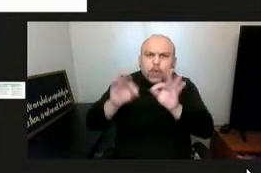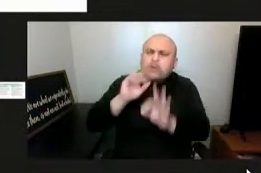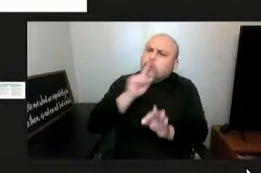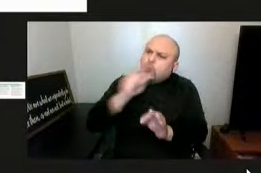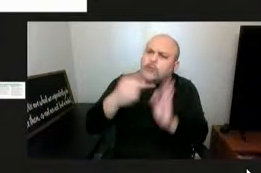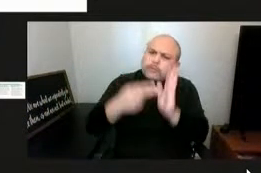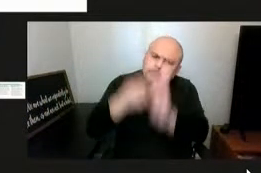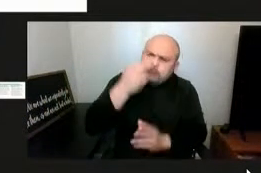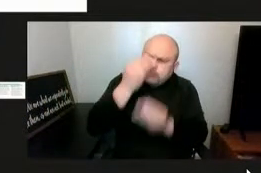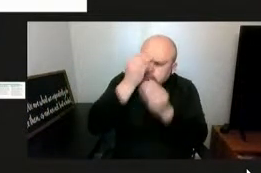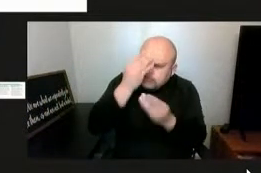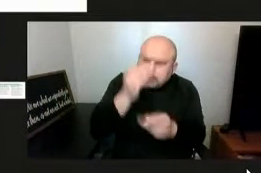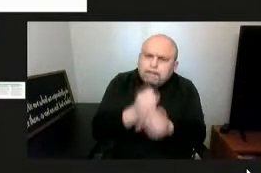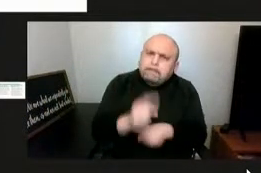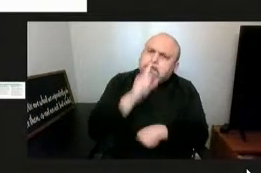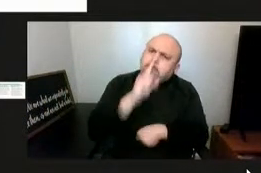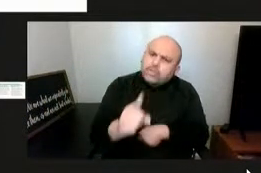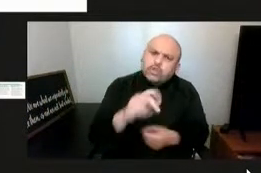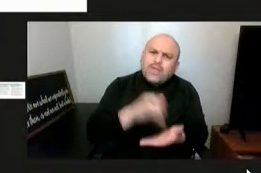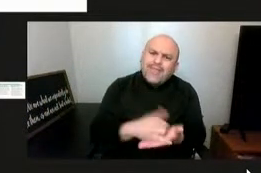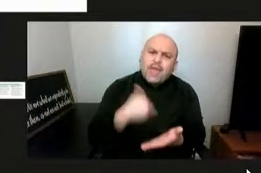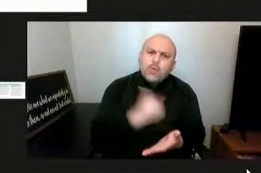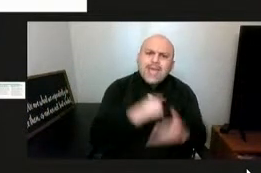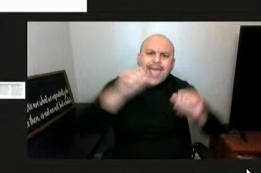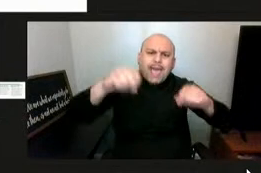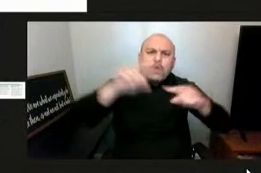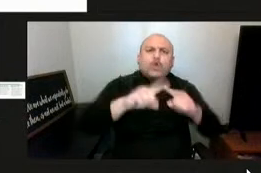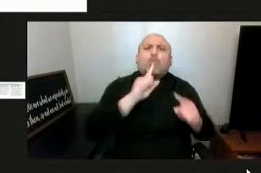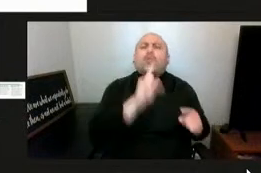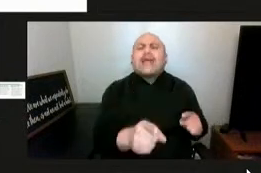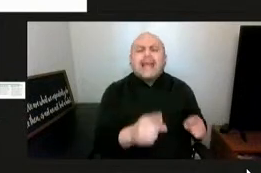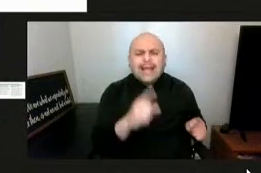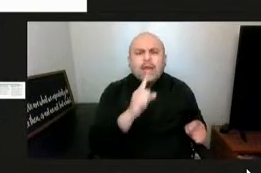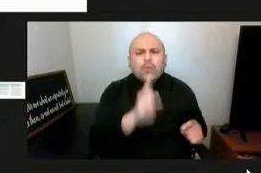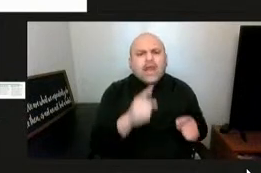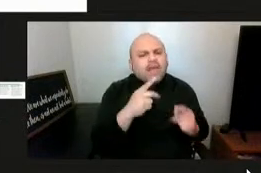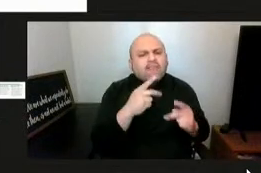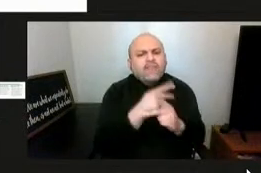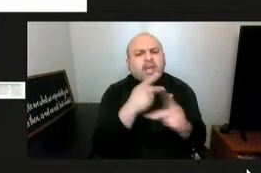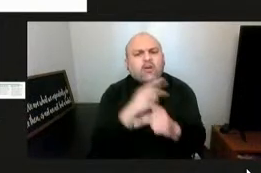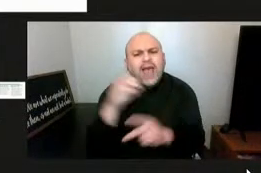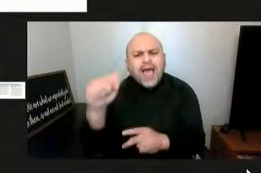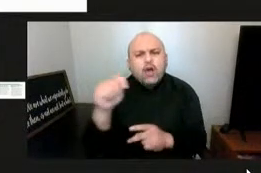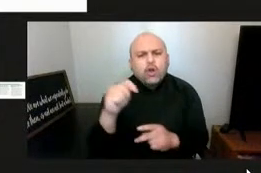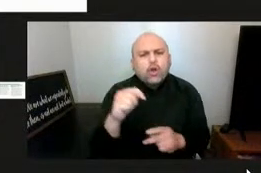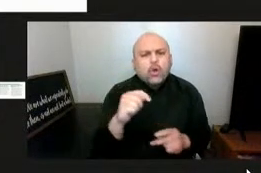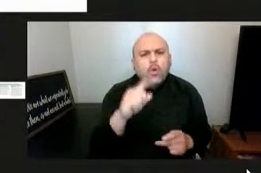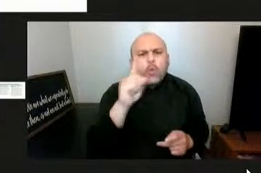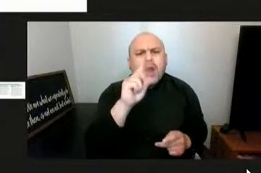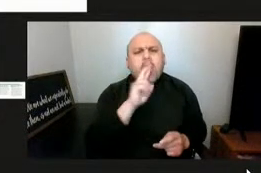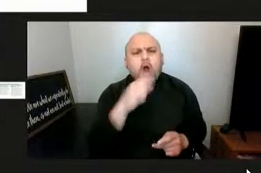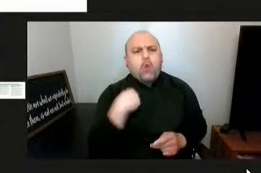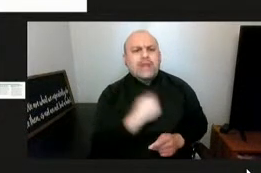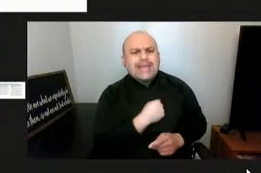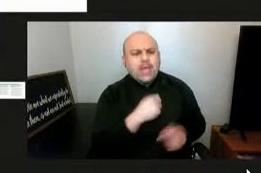make sure we are able to really figure out where are we with the